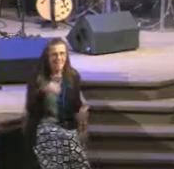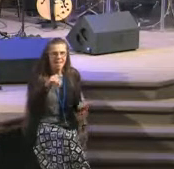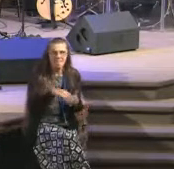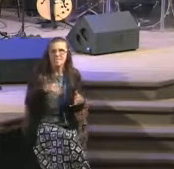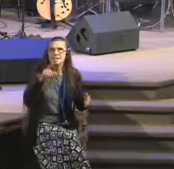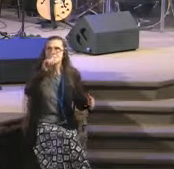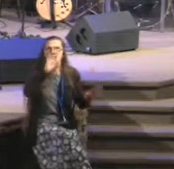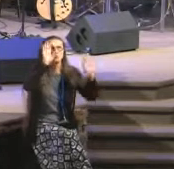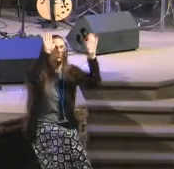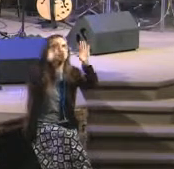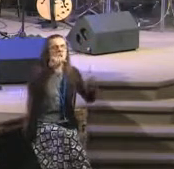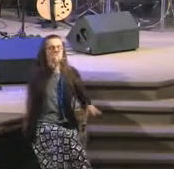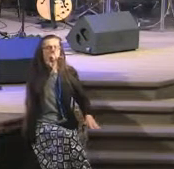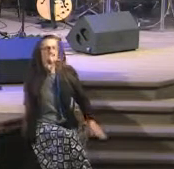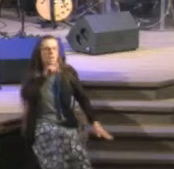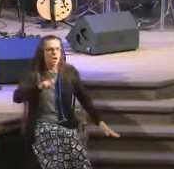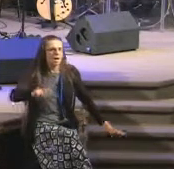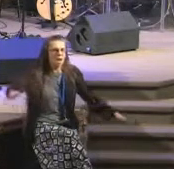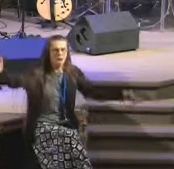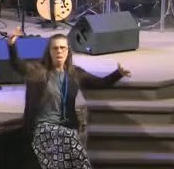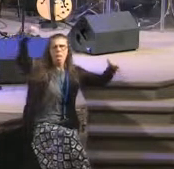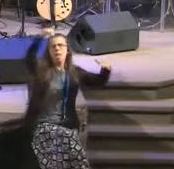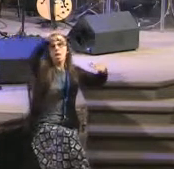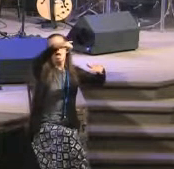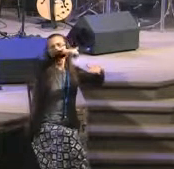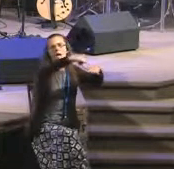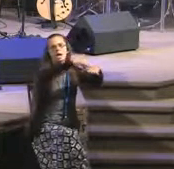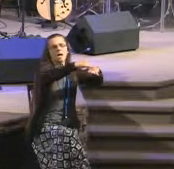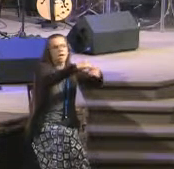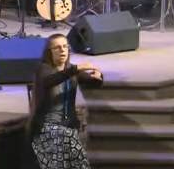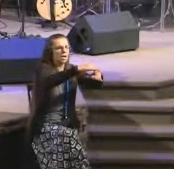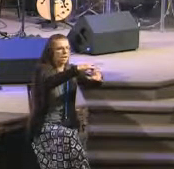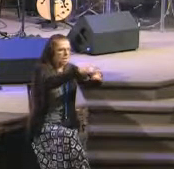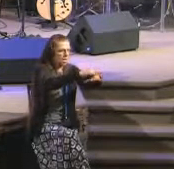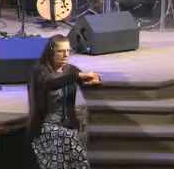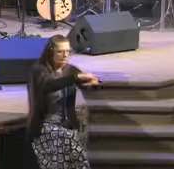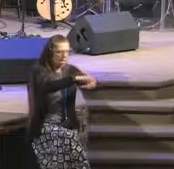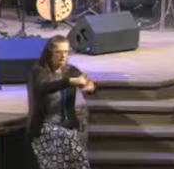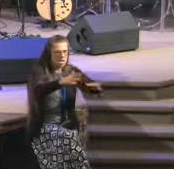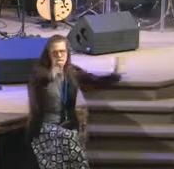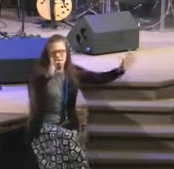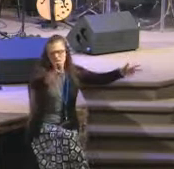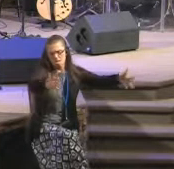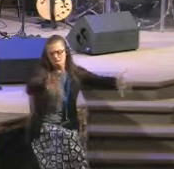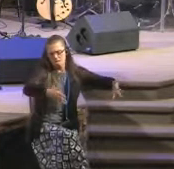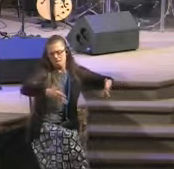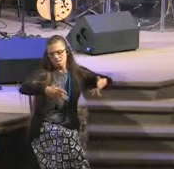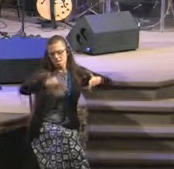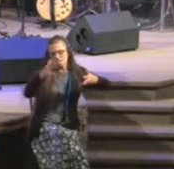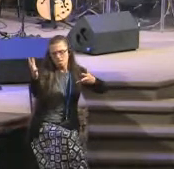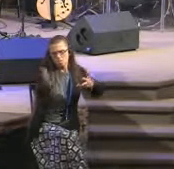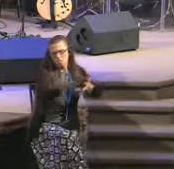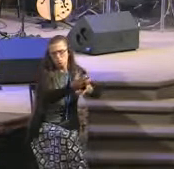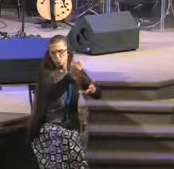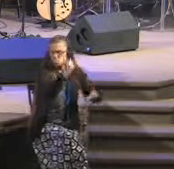great bird lands on the ground and then it vomits the people. Come on, like Jonah. You remember